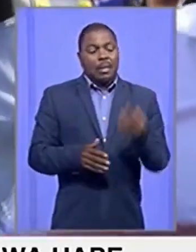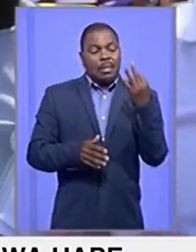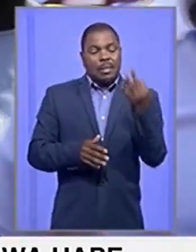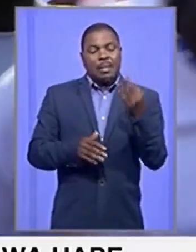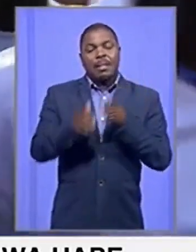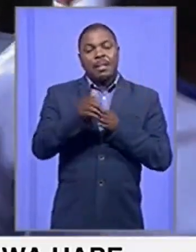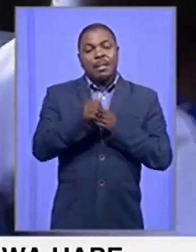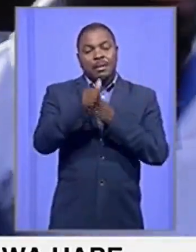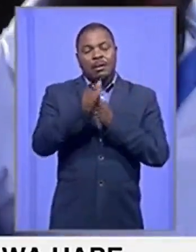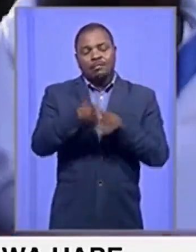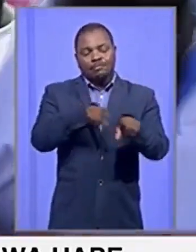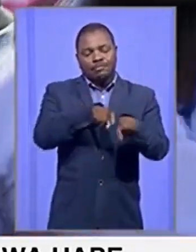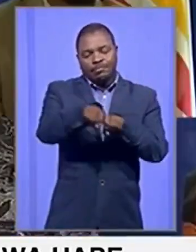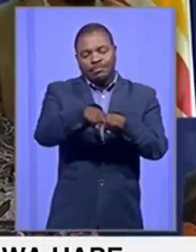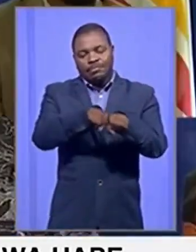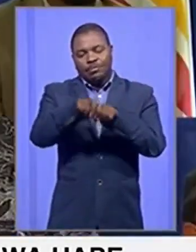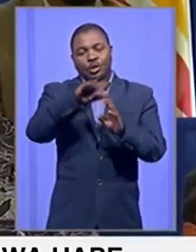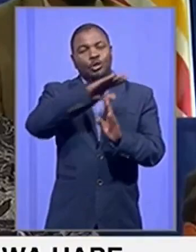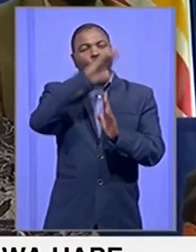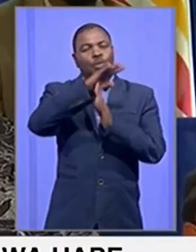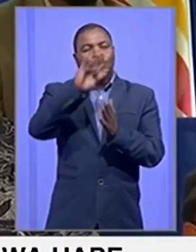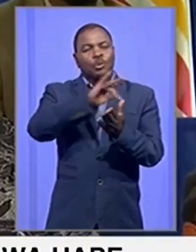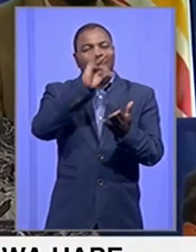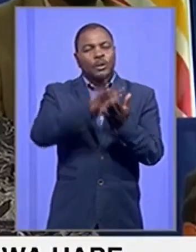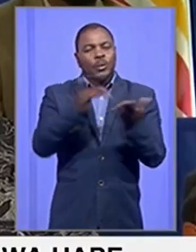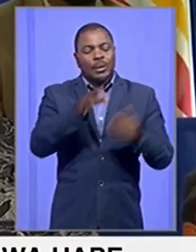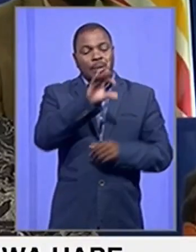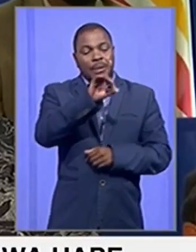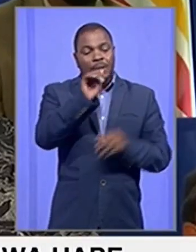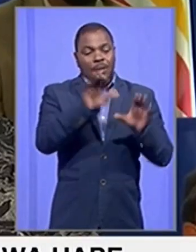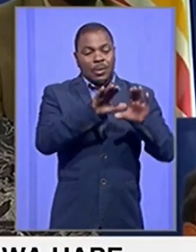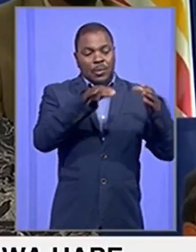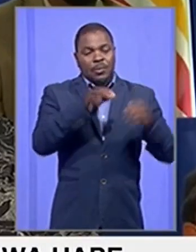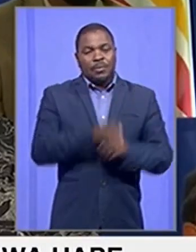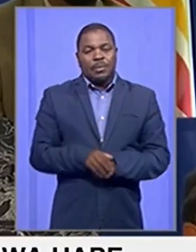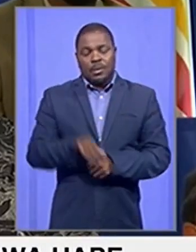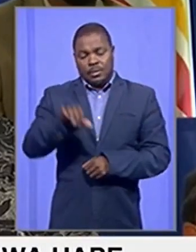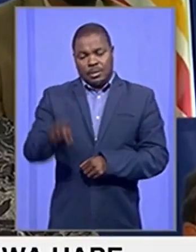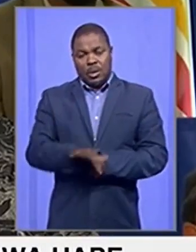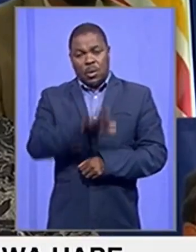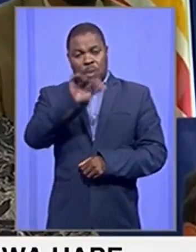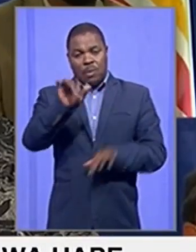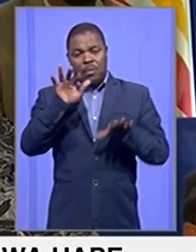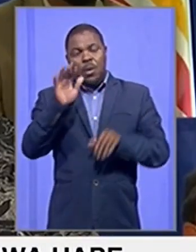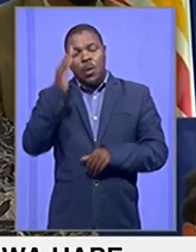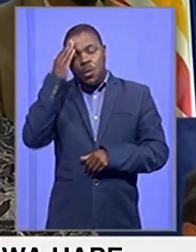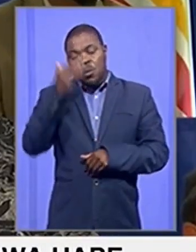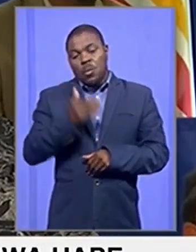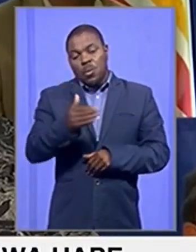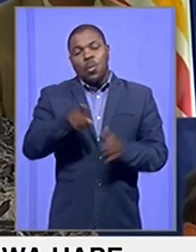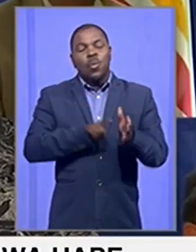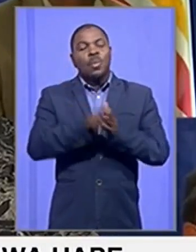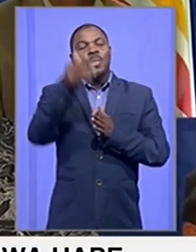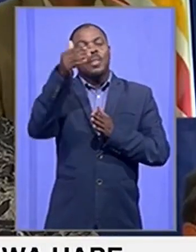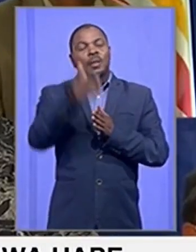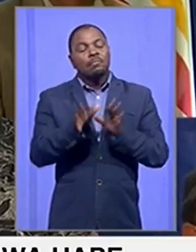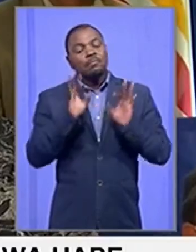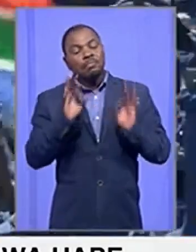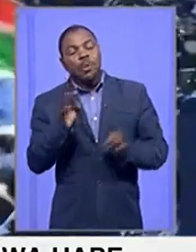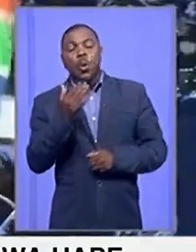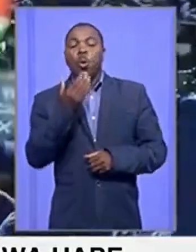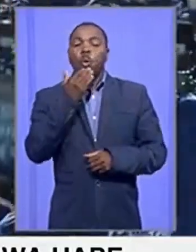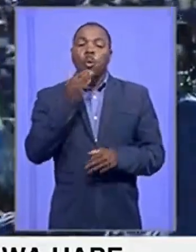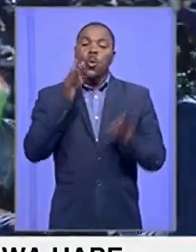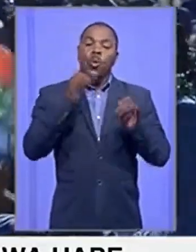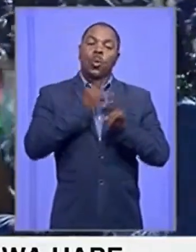ba ba tlileng go gaisanela maemo a kwa godimo a DA. Mme maAforika Borwa a tla itse mo bokhutlong jono jwa beke gore ke mang